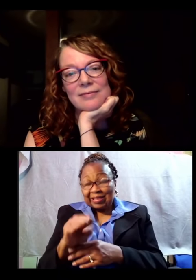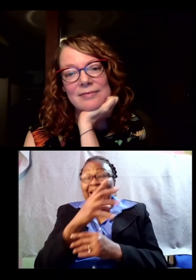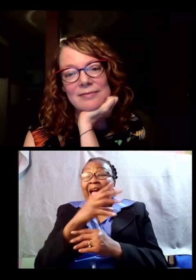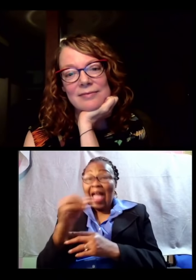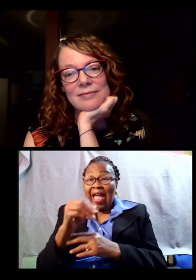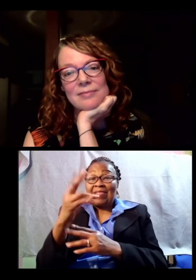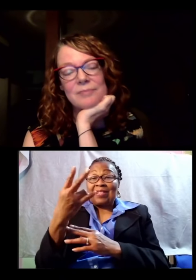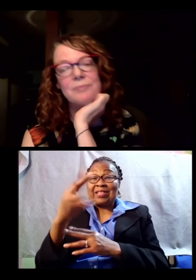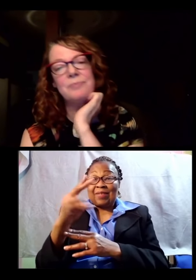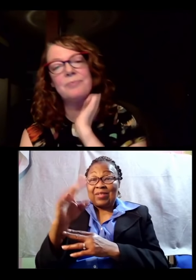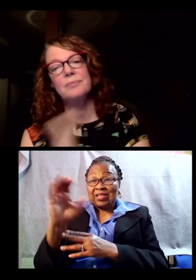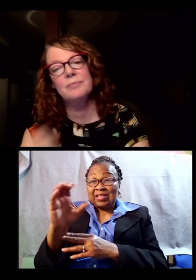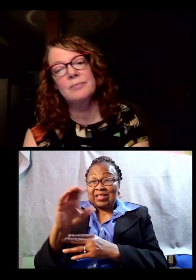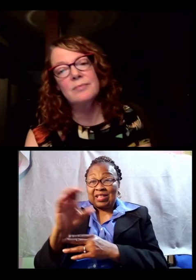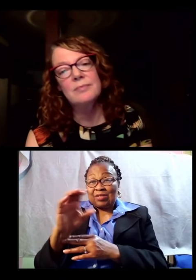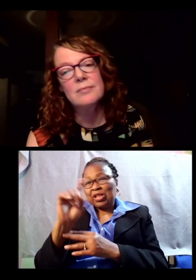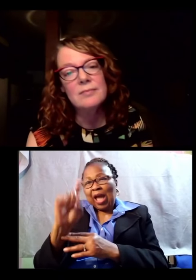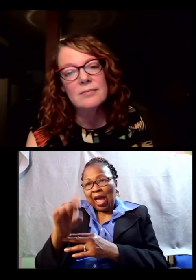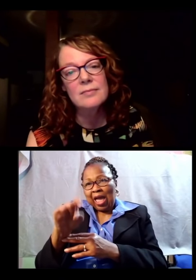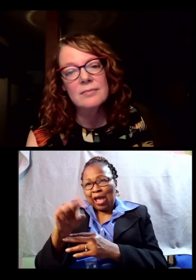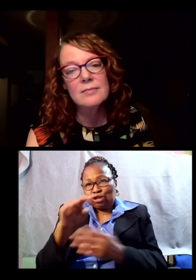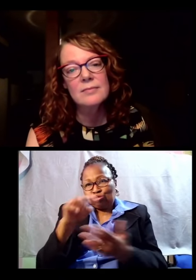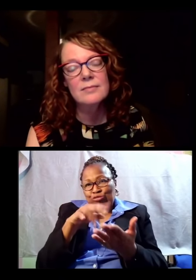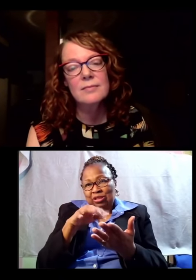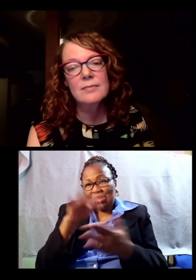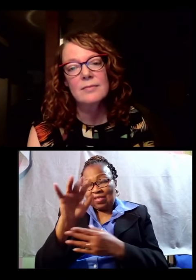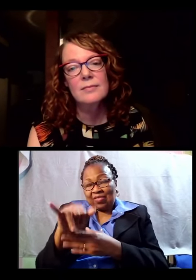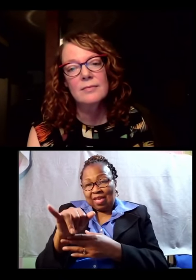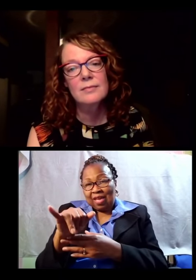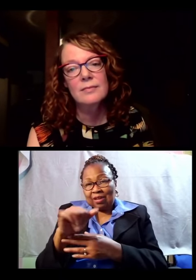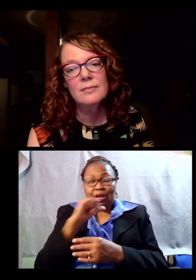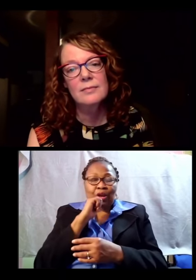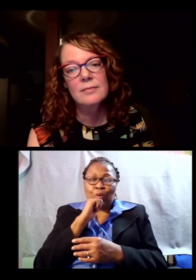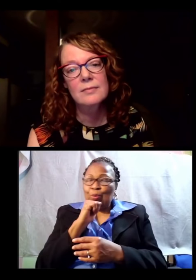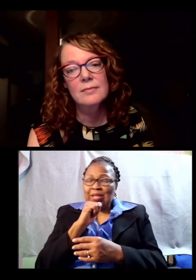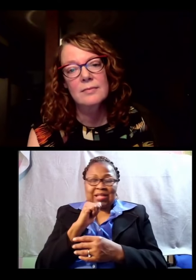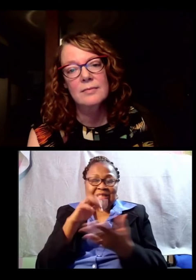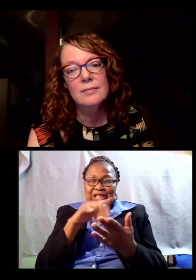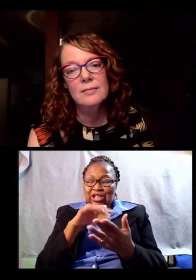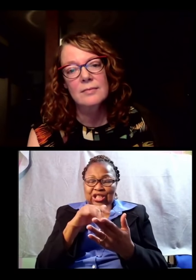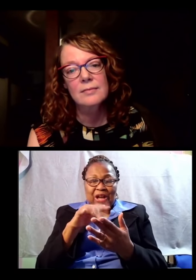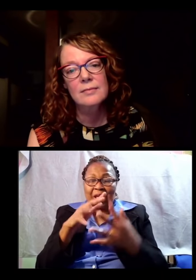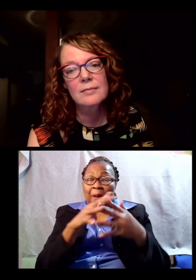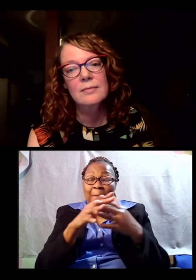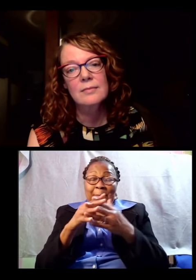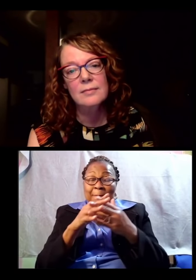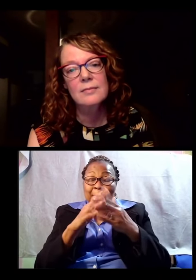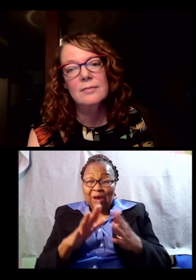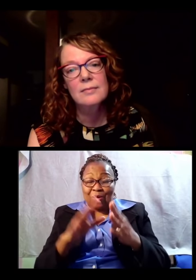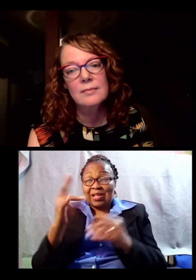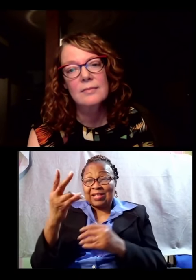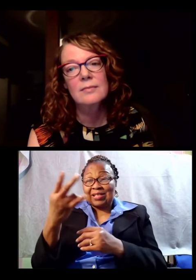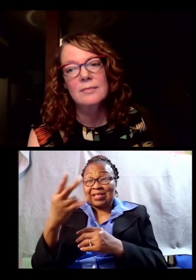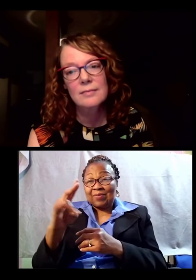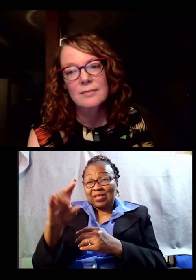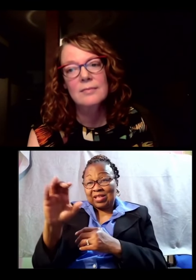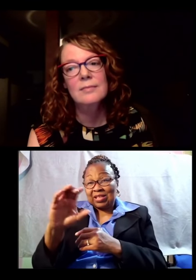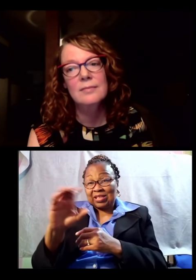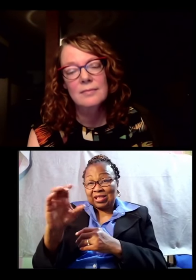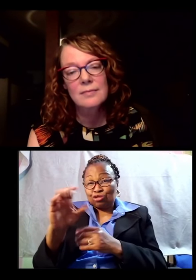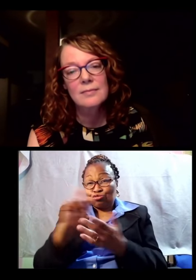It was my gap. We didn't study American 17th century writing in Canada,